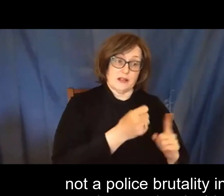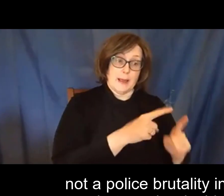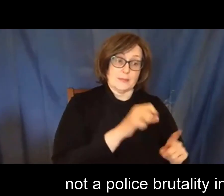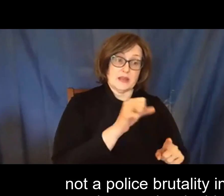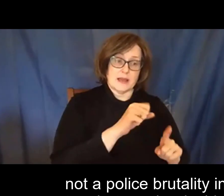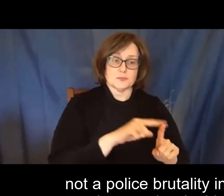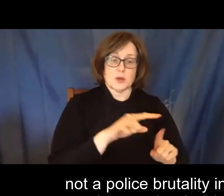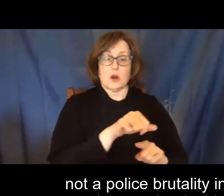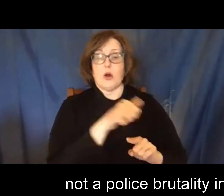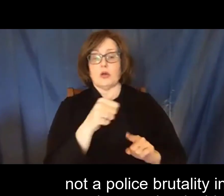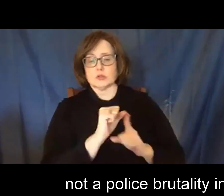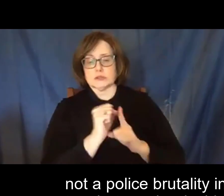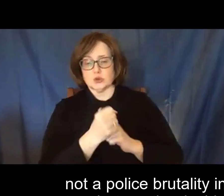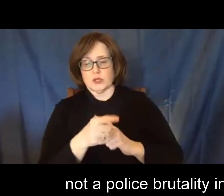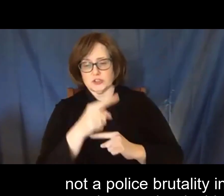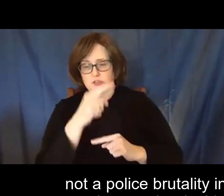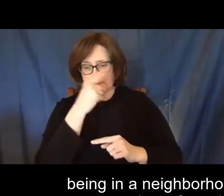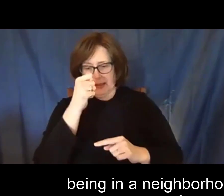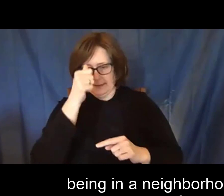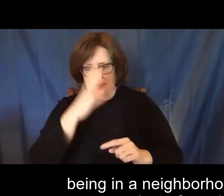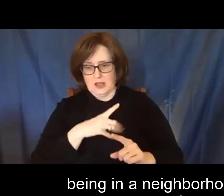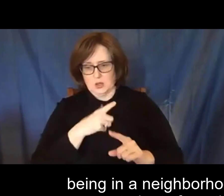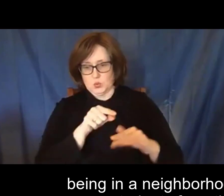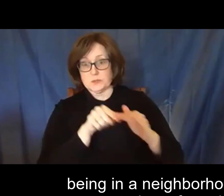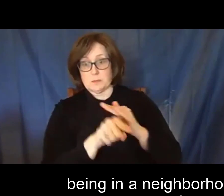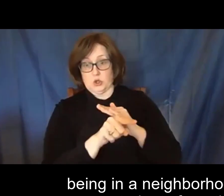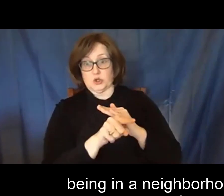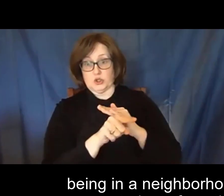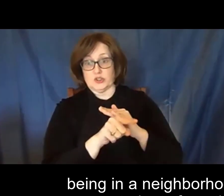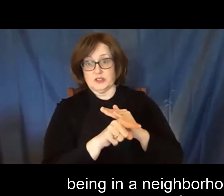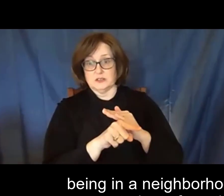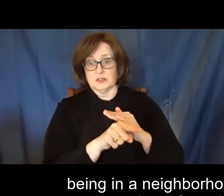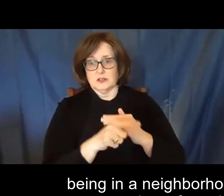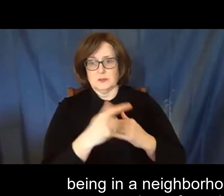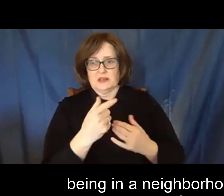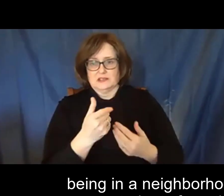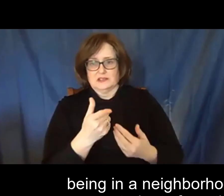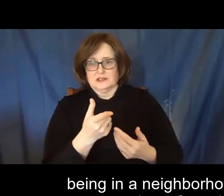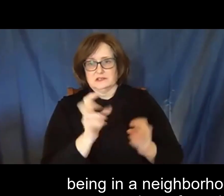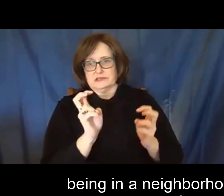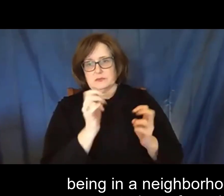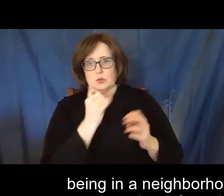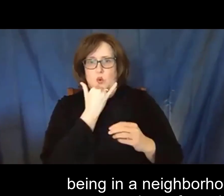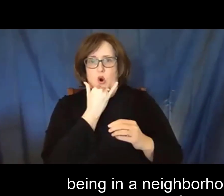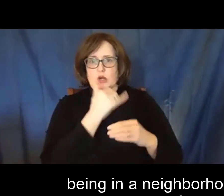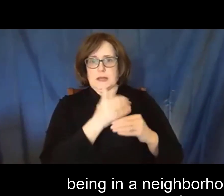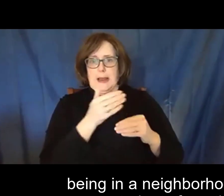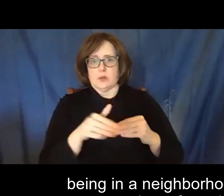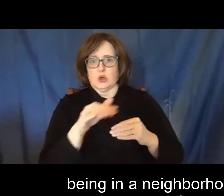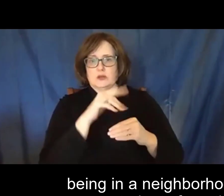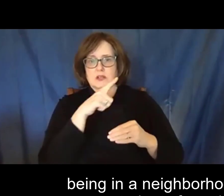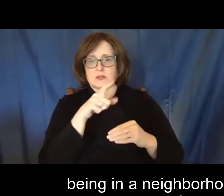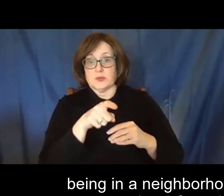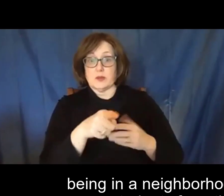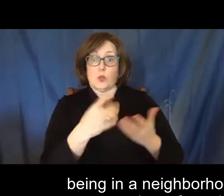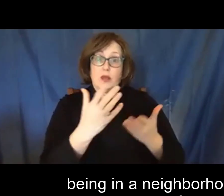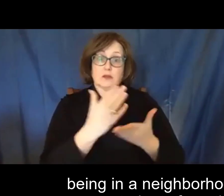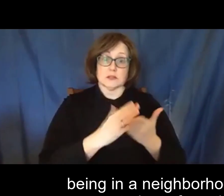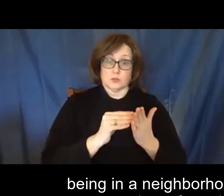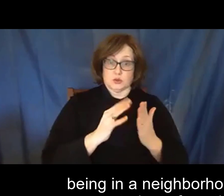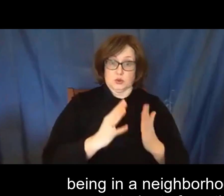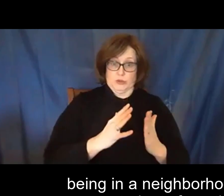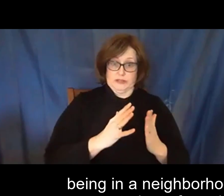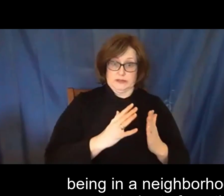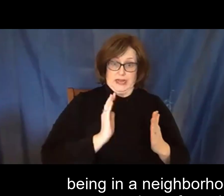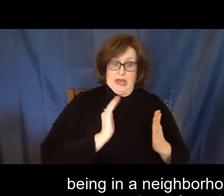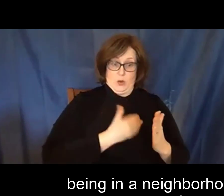was murdered, just kind of being in a neighborhood. And we actually had some students from that community. And so